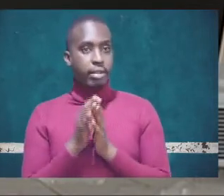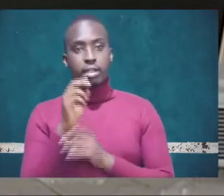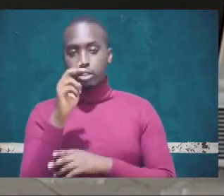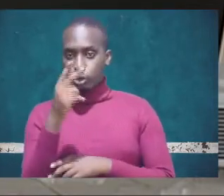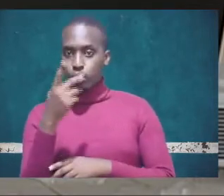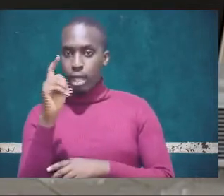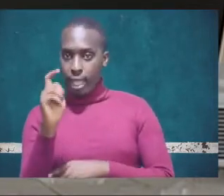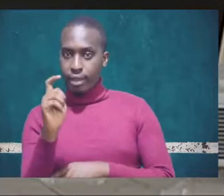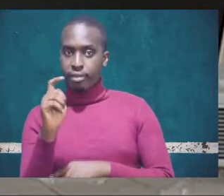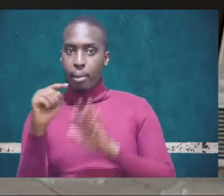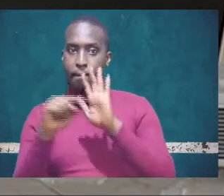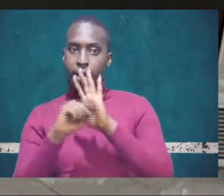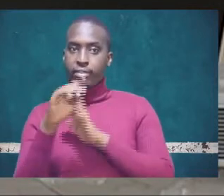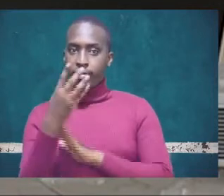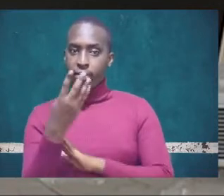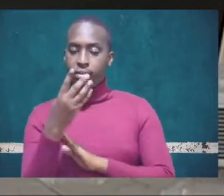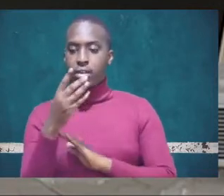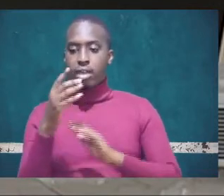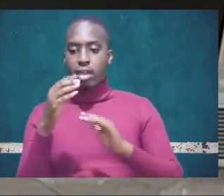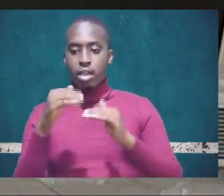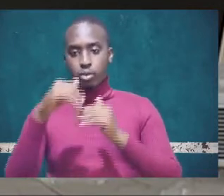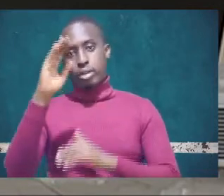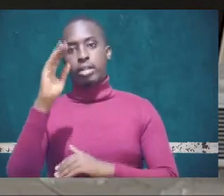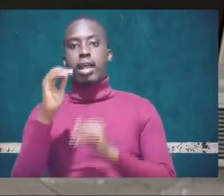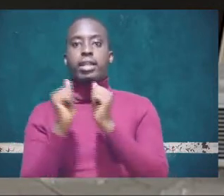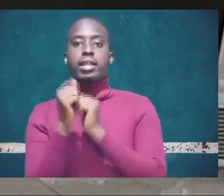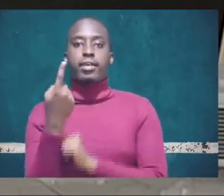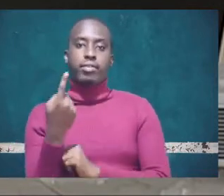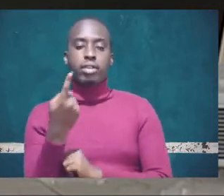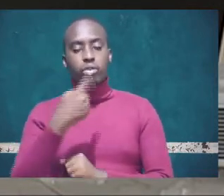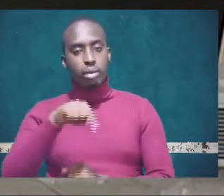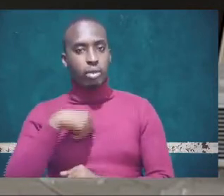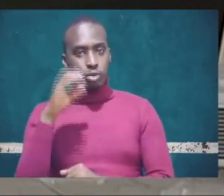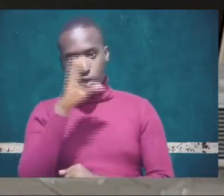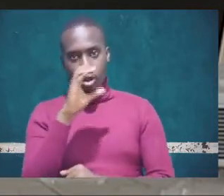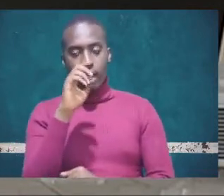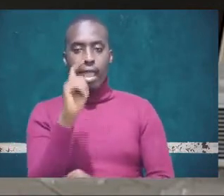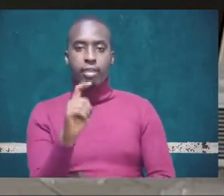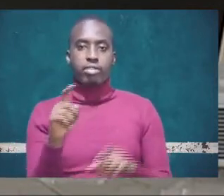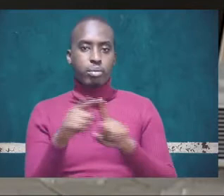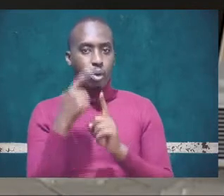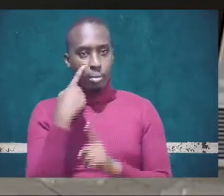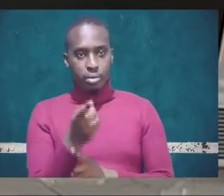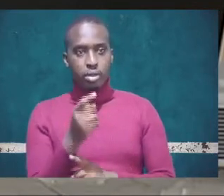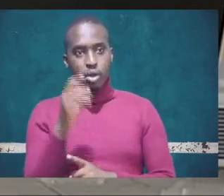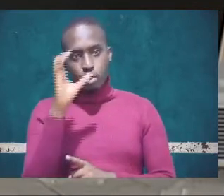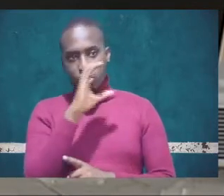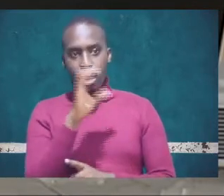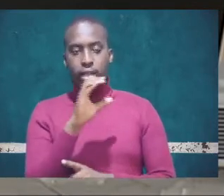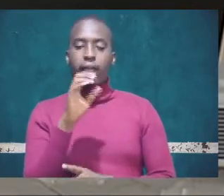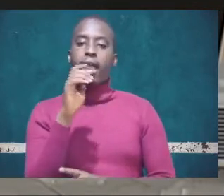2x minus 5 greater than 11. So we are going to solve for x, as you can see, solve for